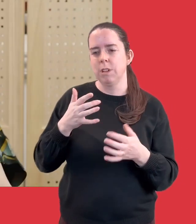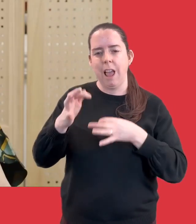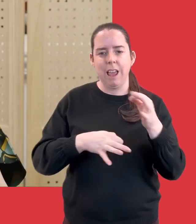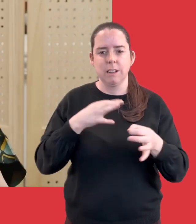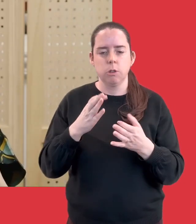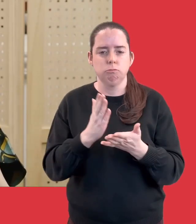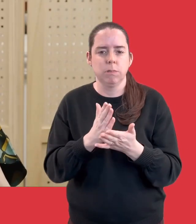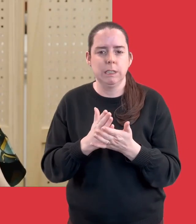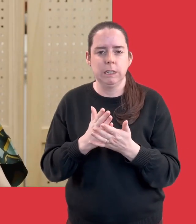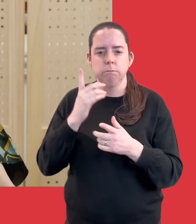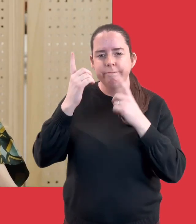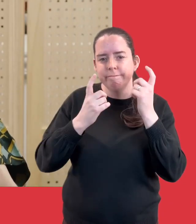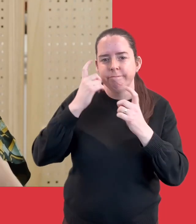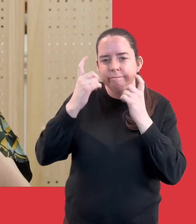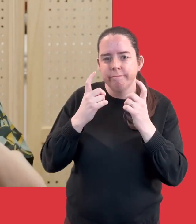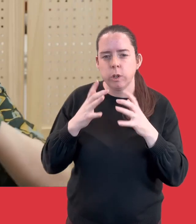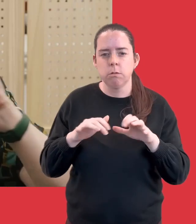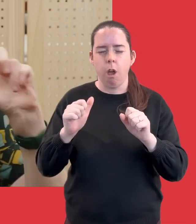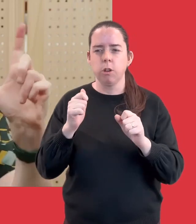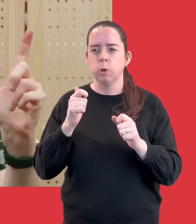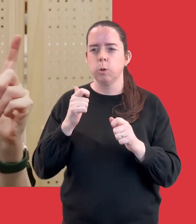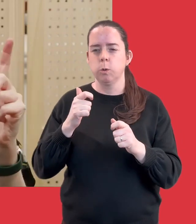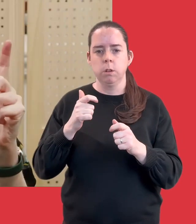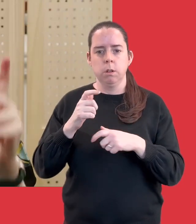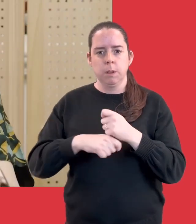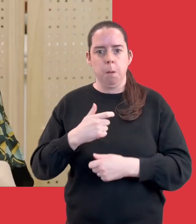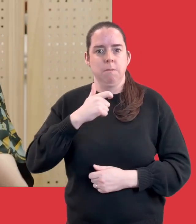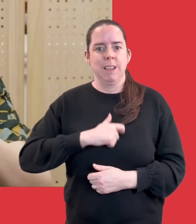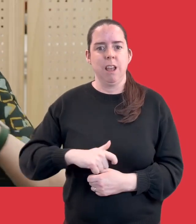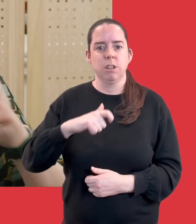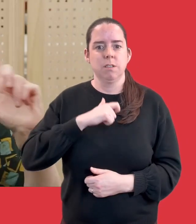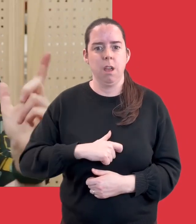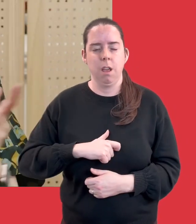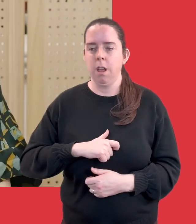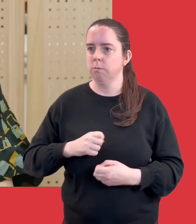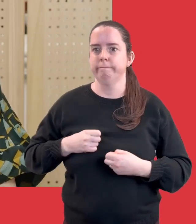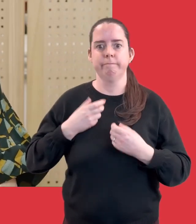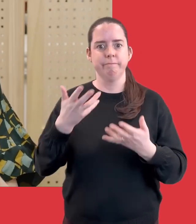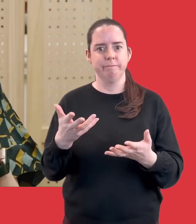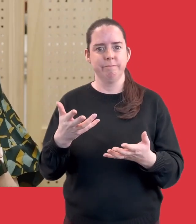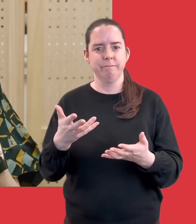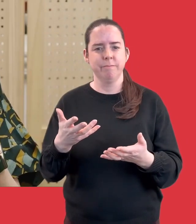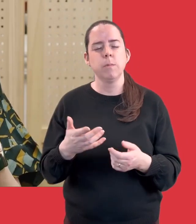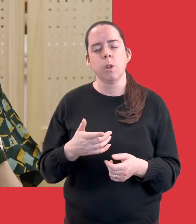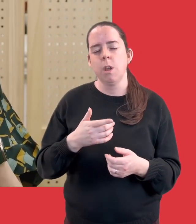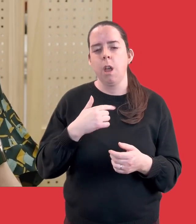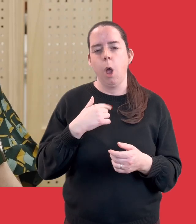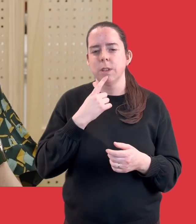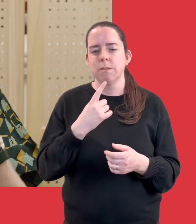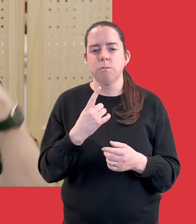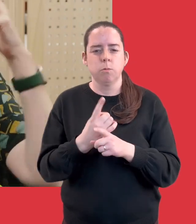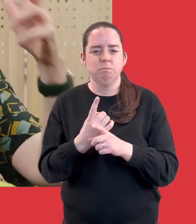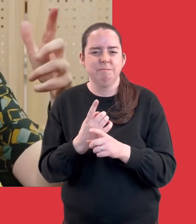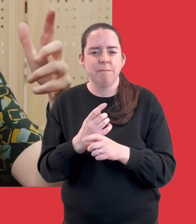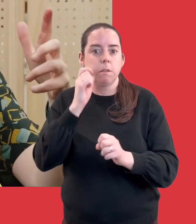great access point for actors to start to physicalize this person and bring them to life. So I would say it's